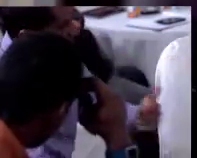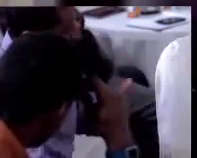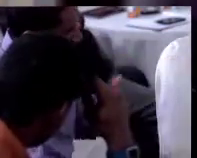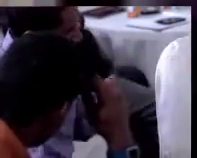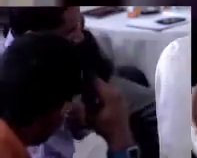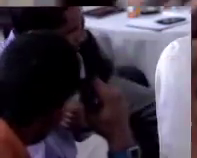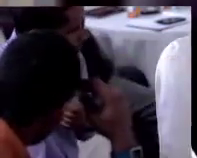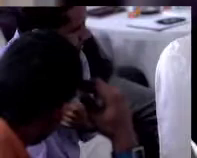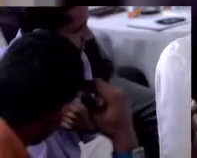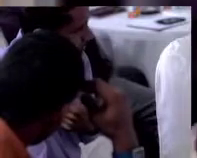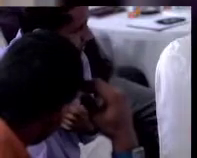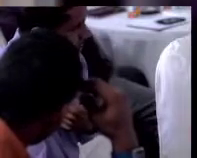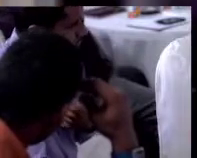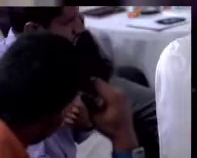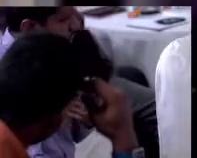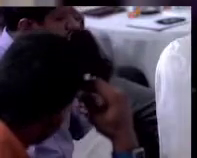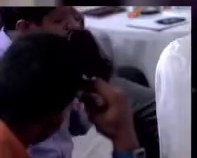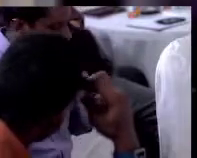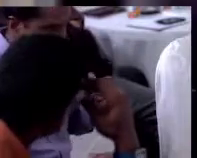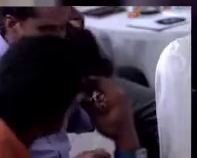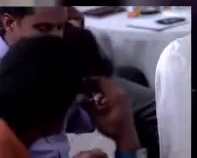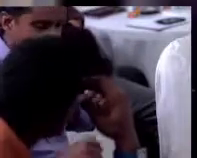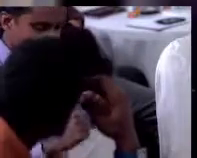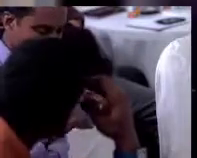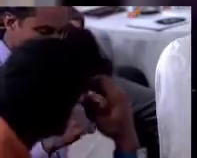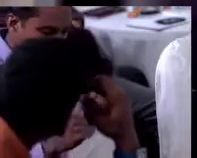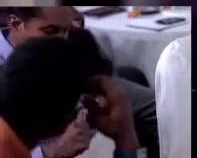this sideline thing. But